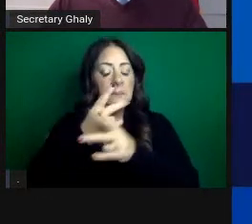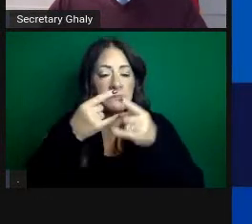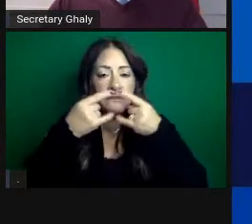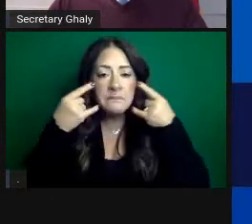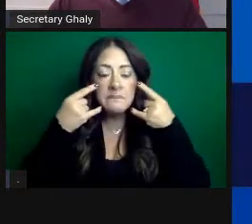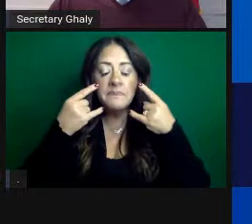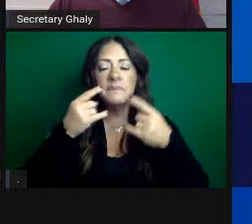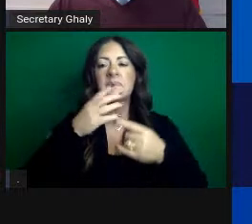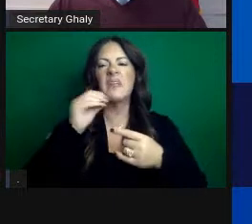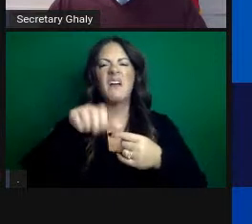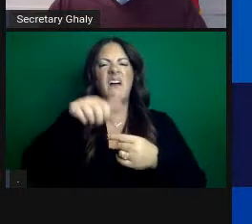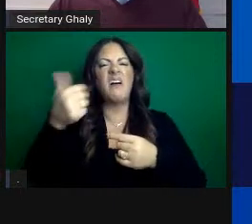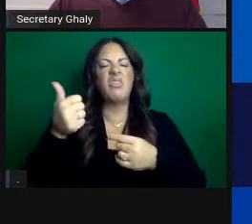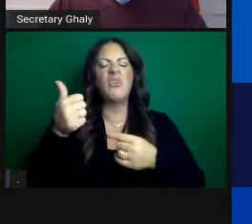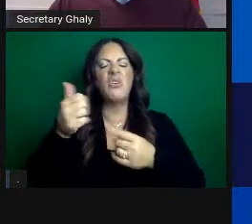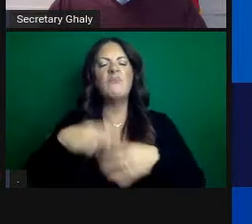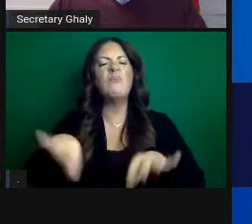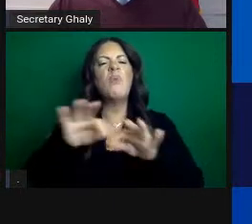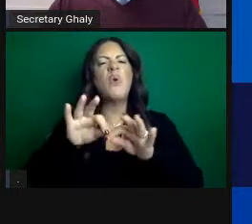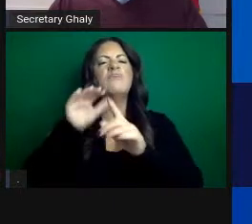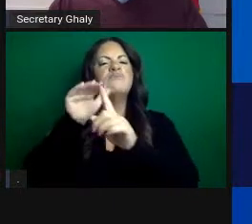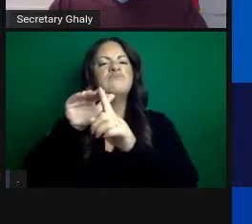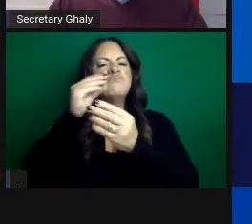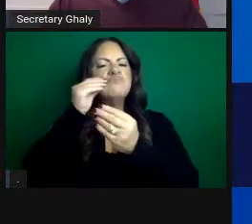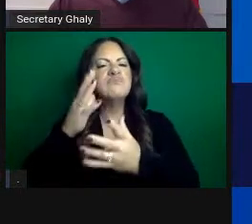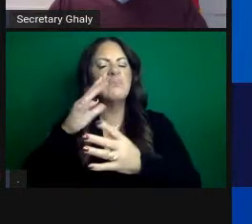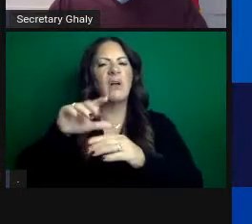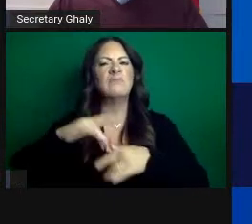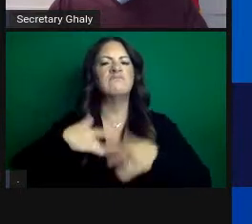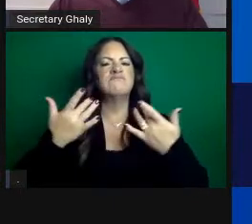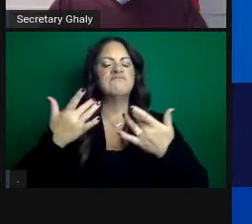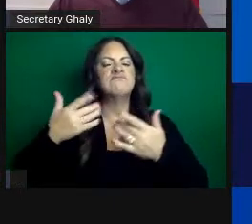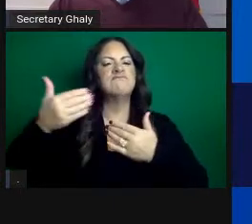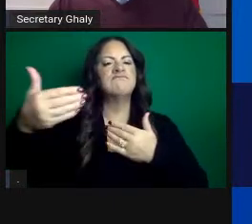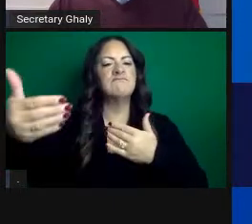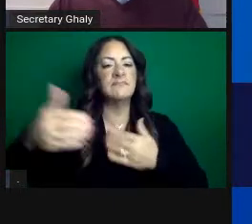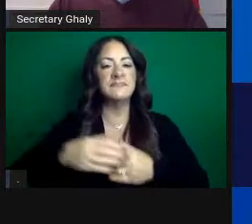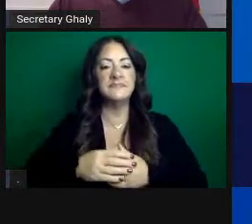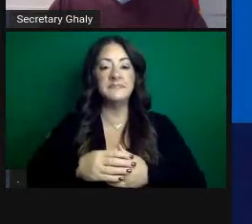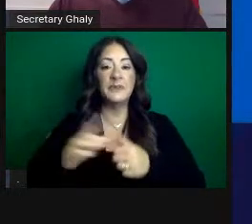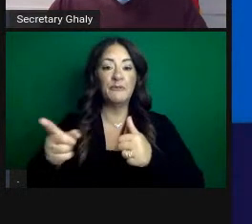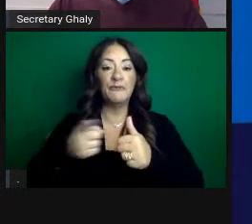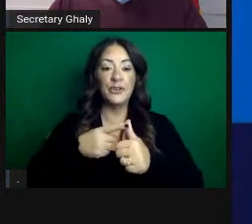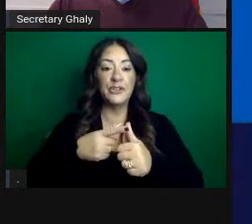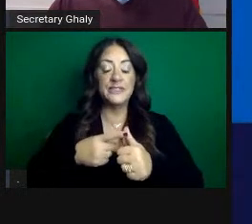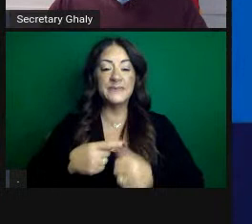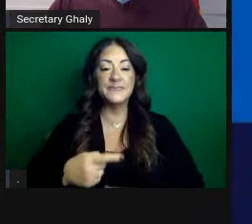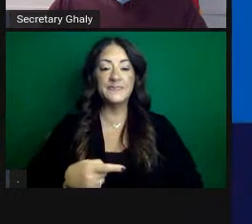other important reminders about upcoming events. So without further ado, first slide, please.